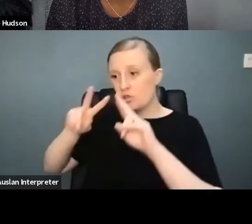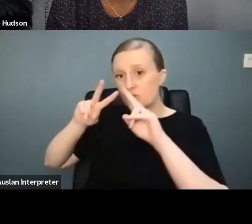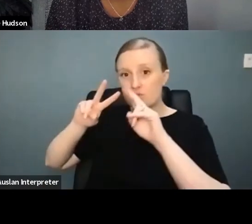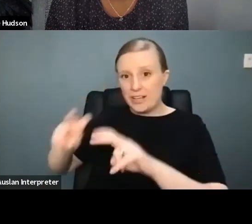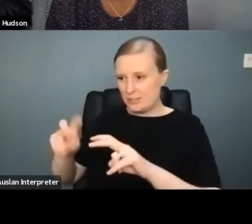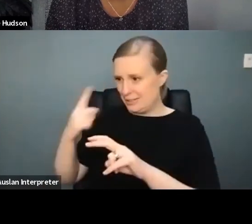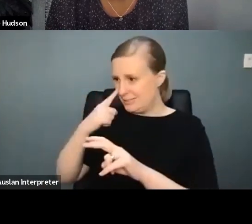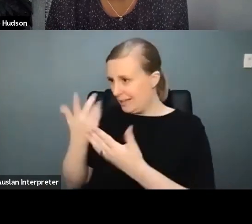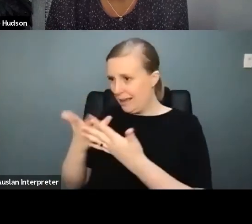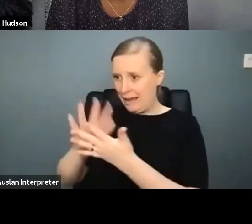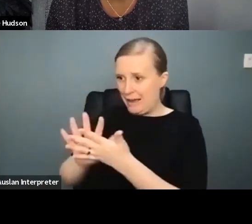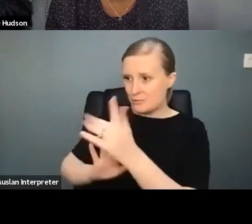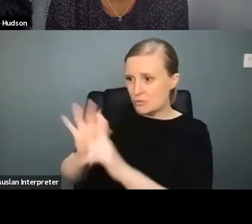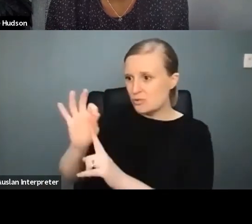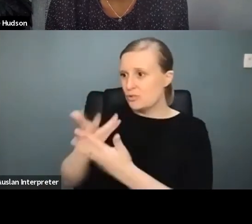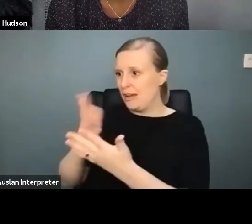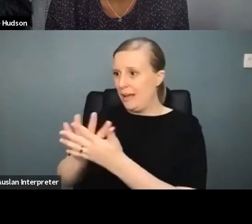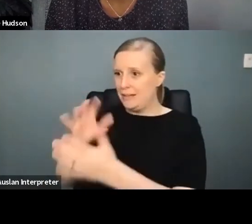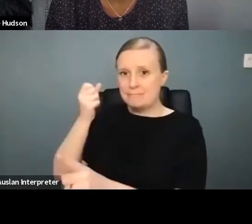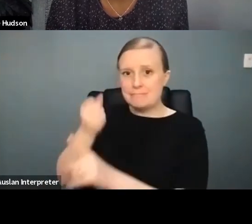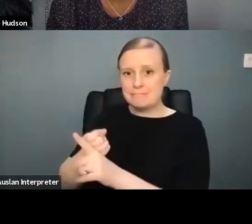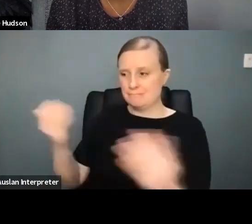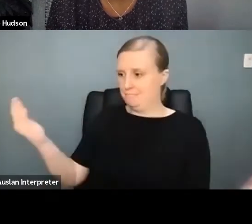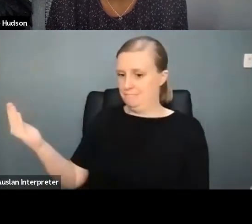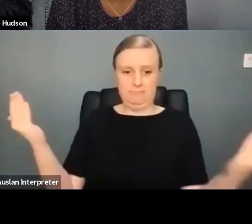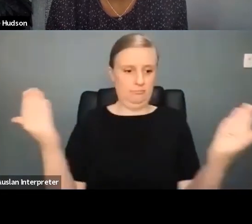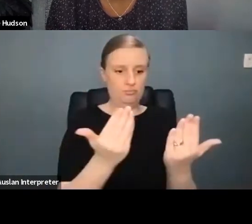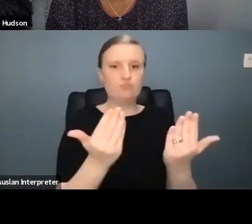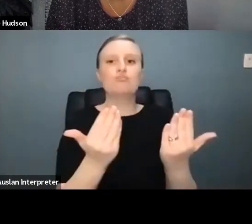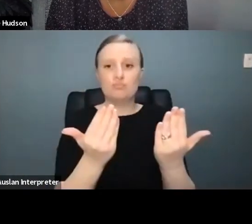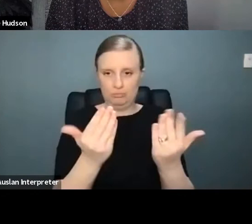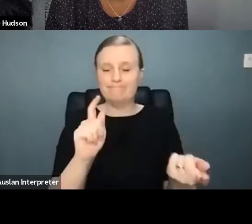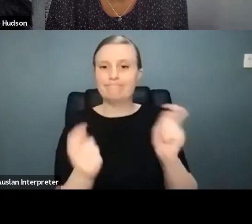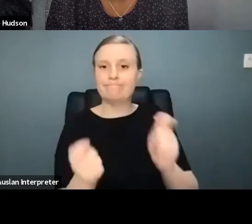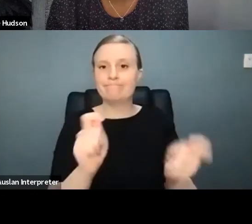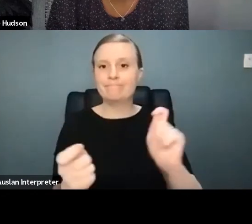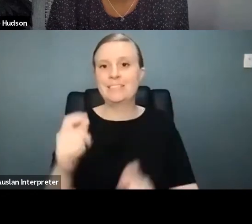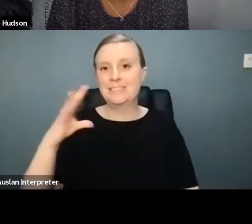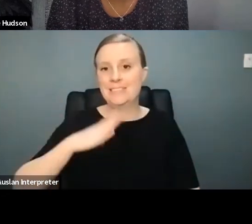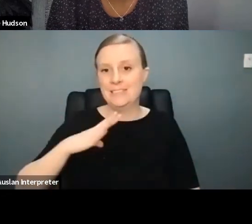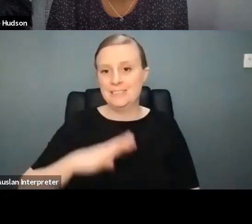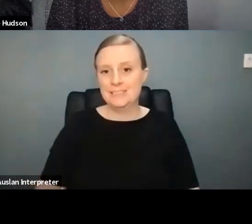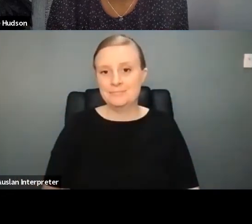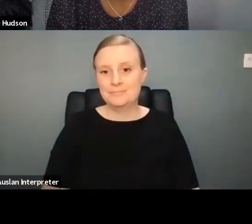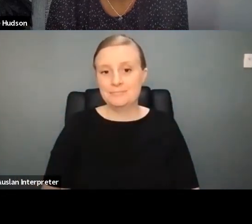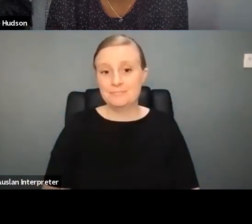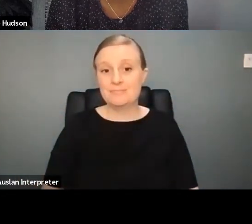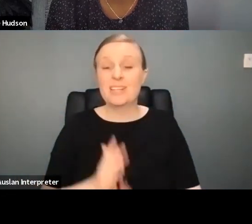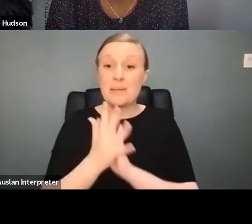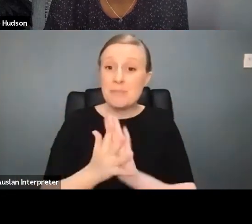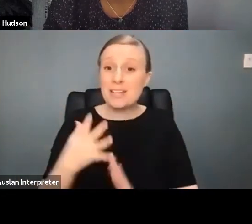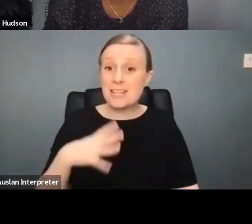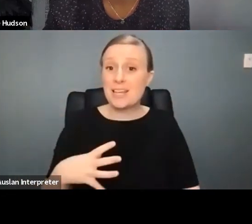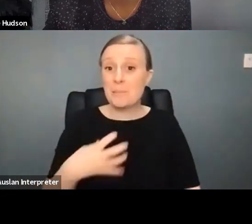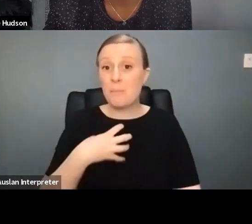to make, and there's more that needs to be done in that space, and that takes resources, and so we'll continue